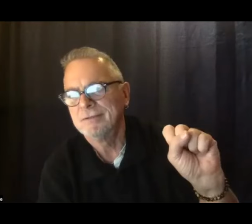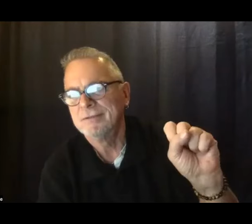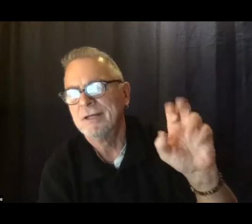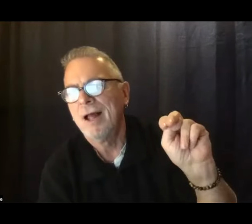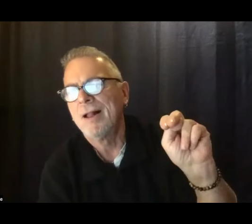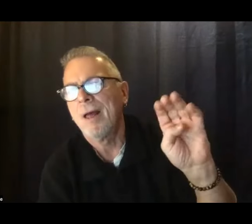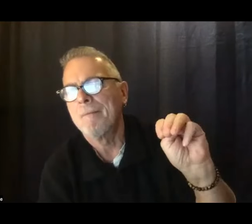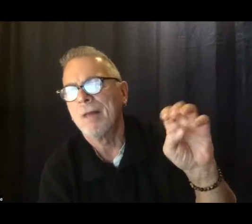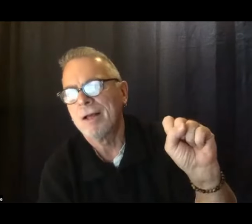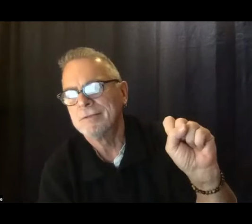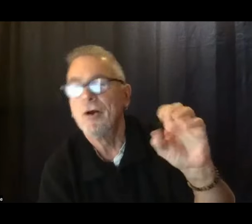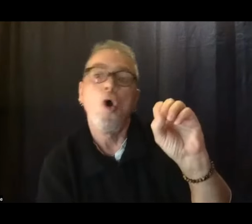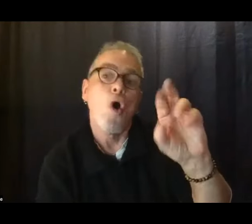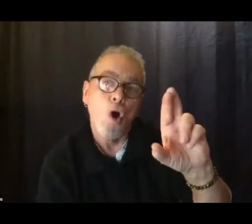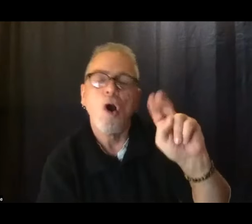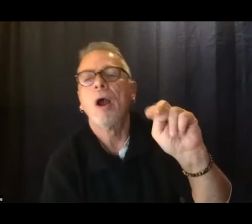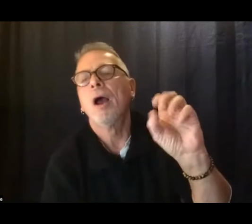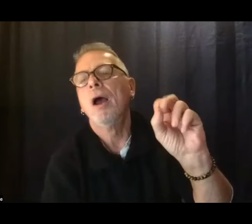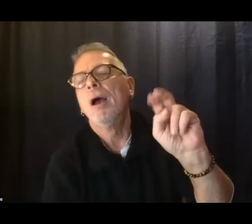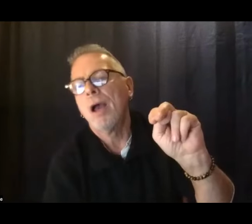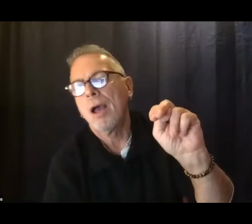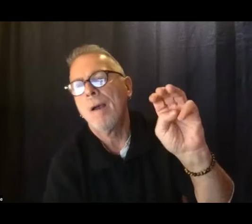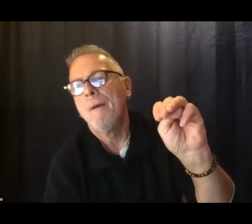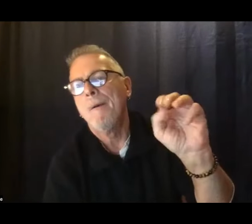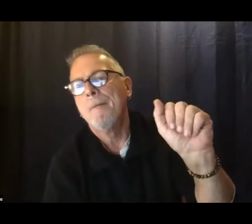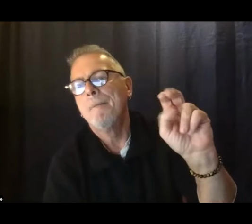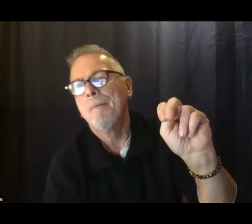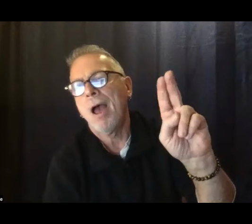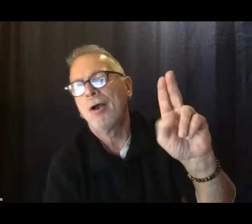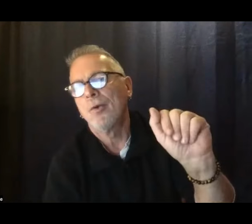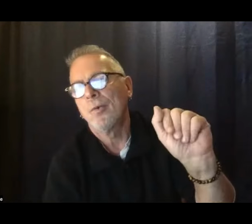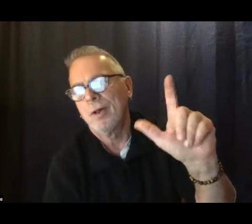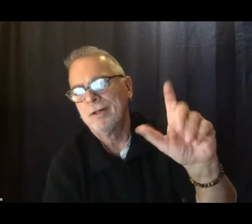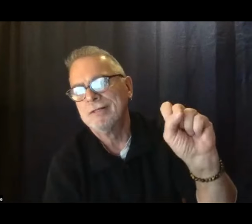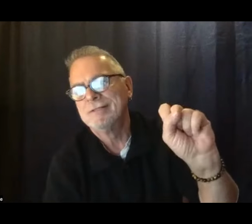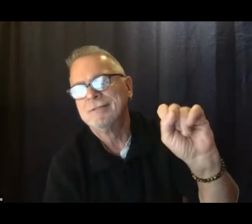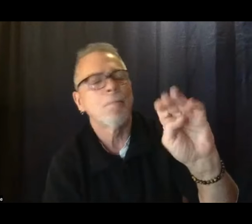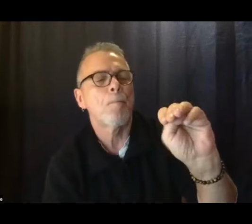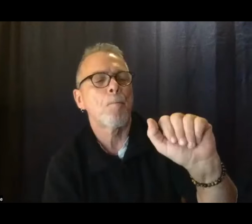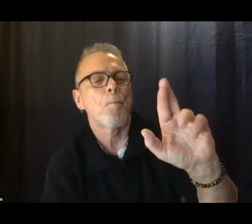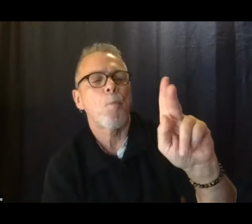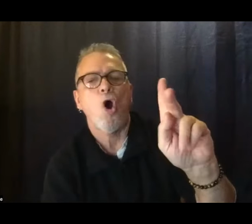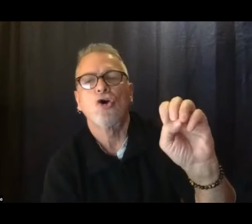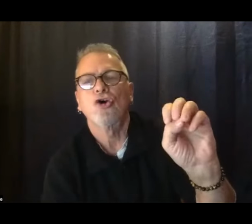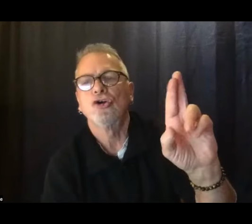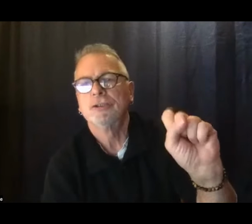non-manual signs are absolutely critical. They are the fifth parameter of ASL. And you might have also heard them called